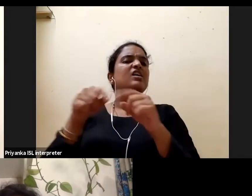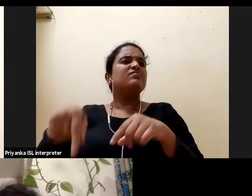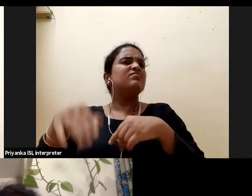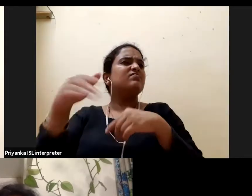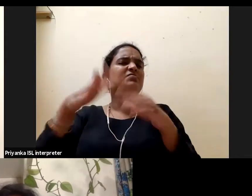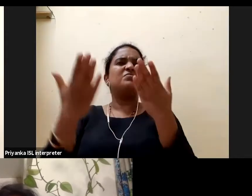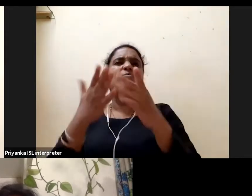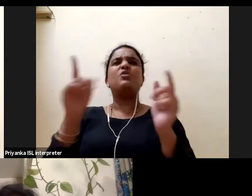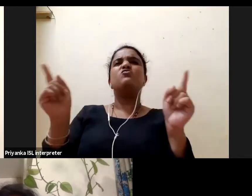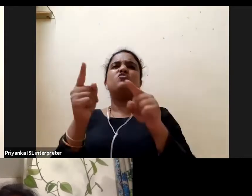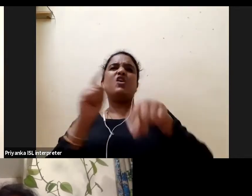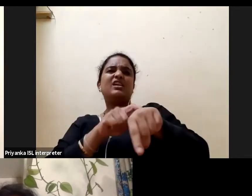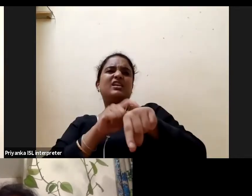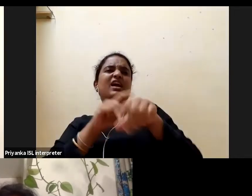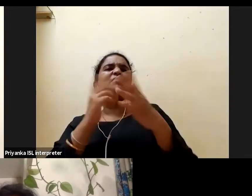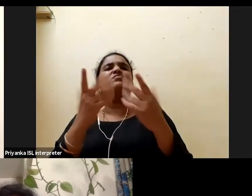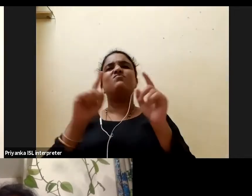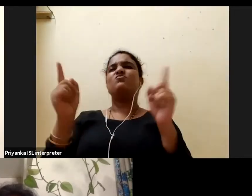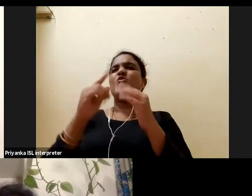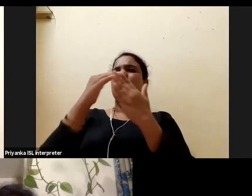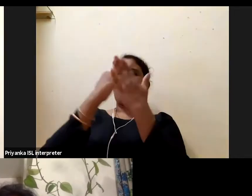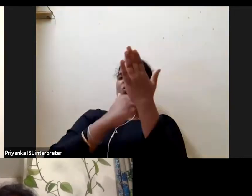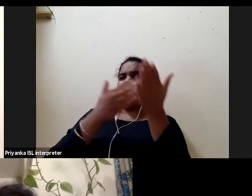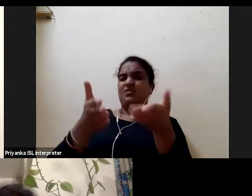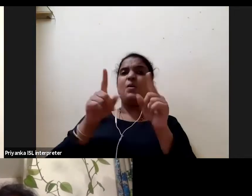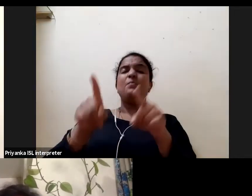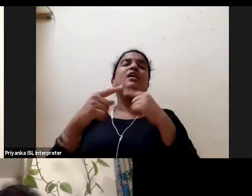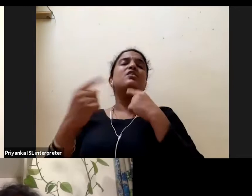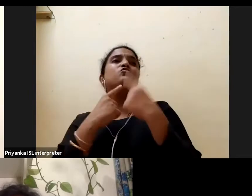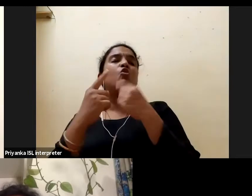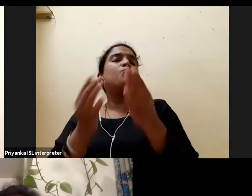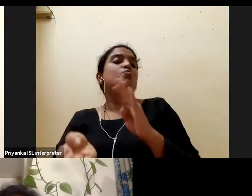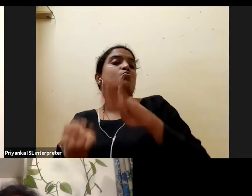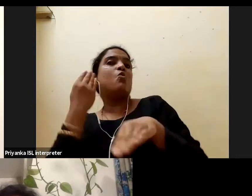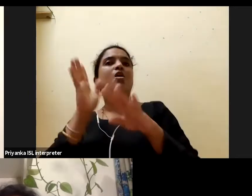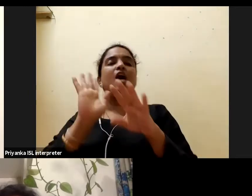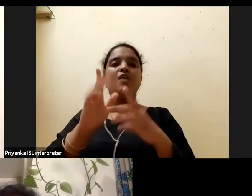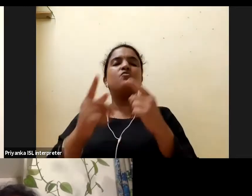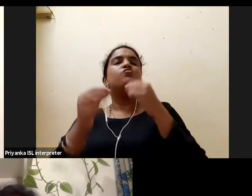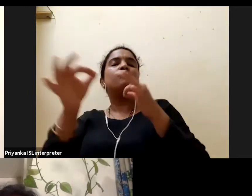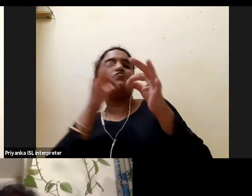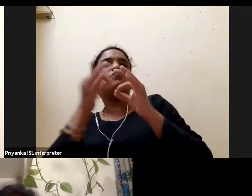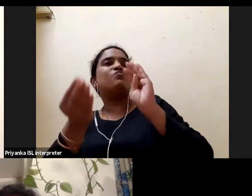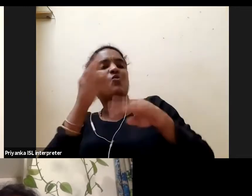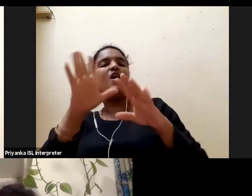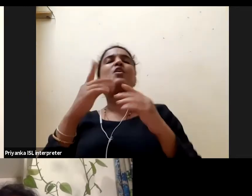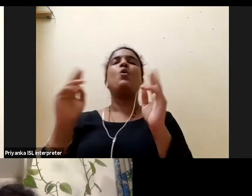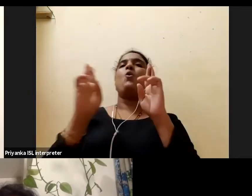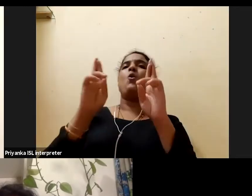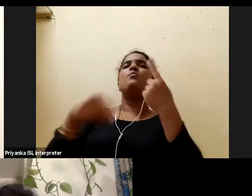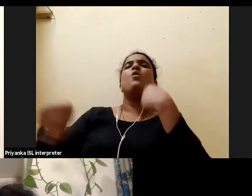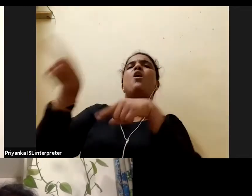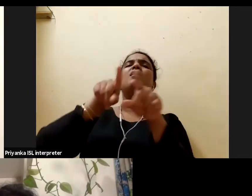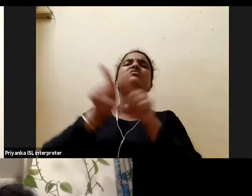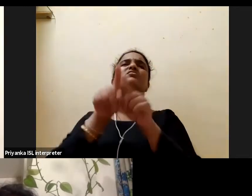session and there's a lot to talk about or explain in this matter, but I do hope that it will give some pointers